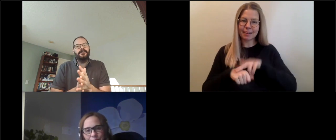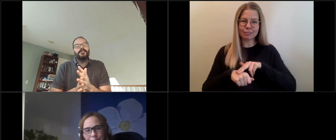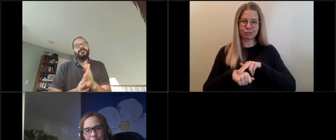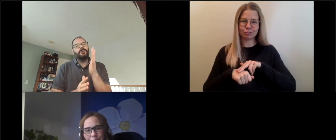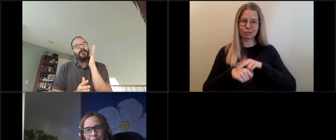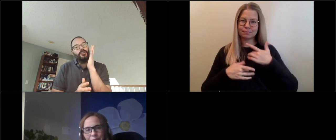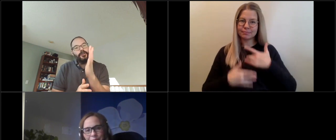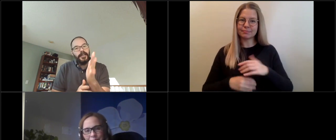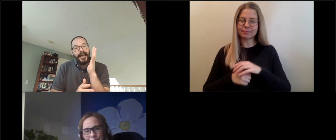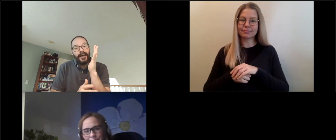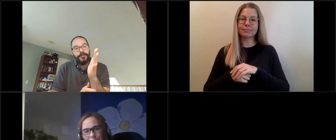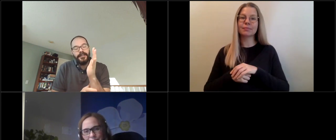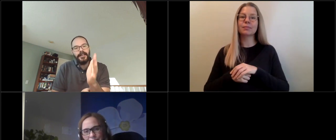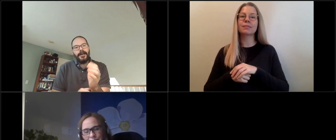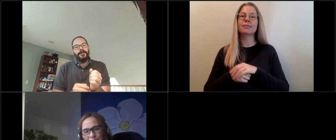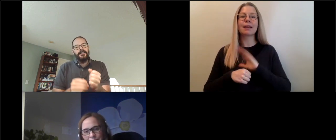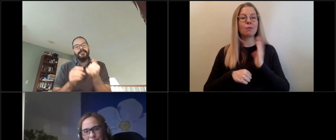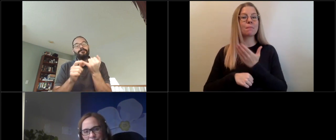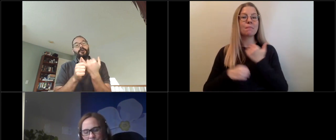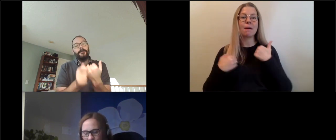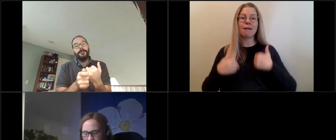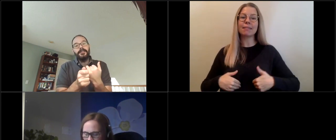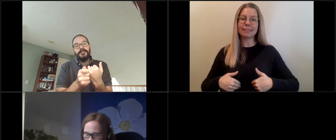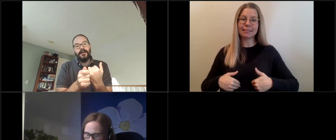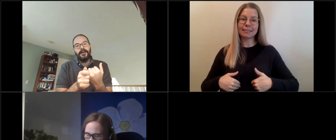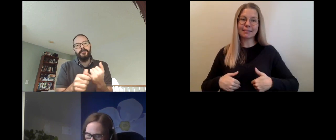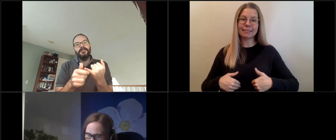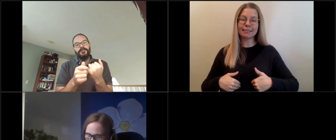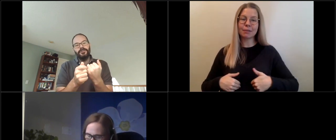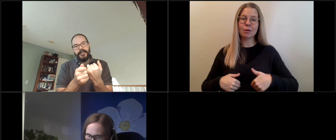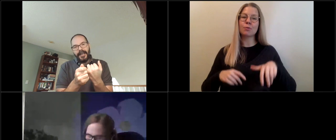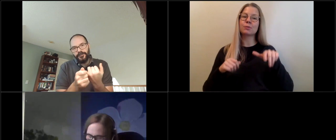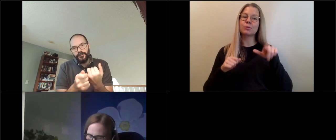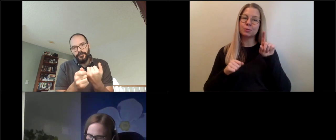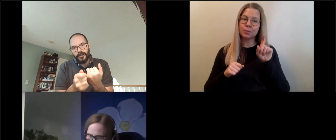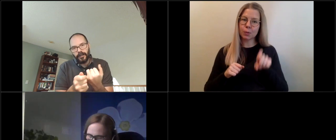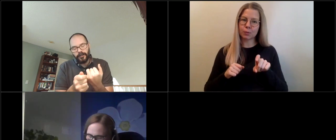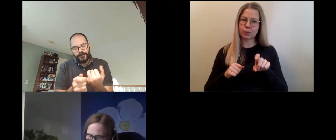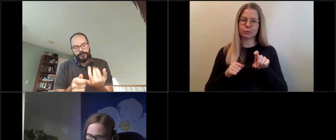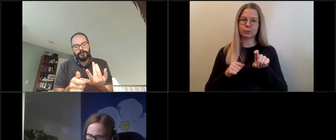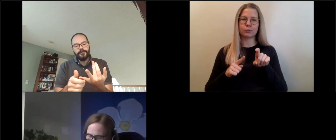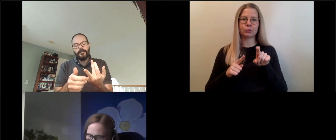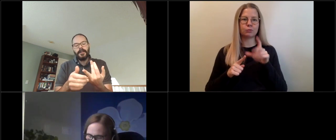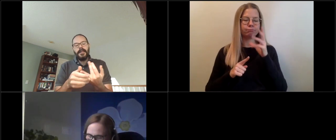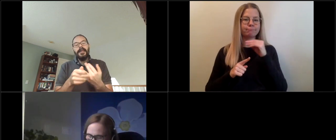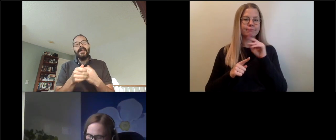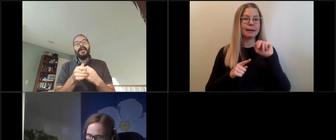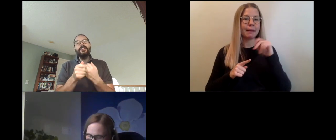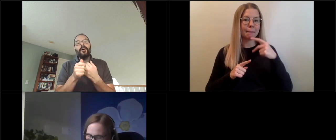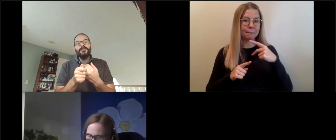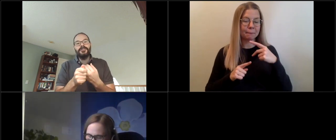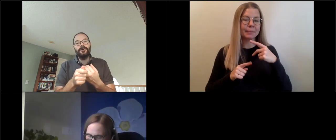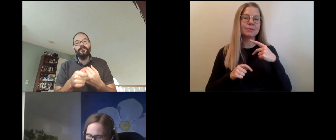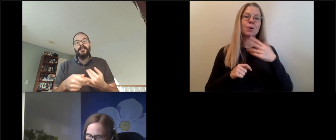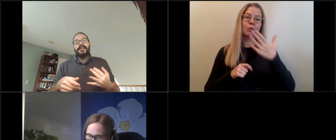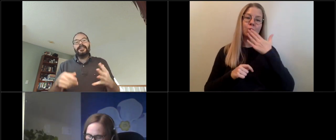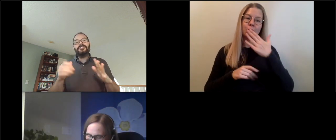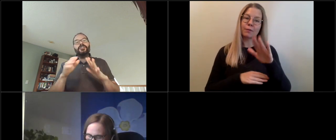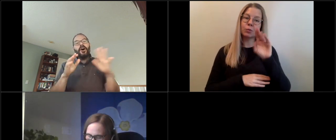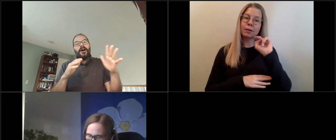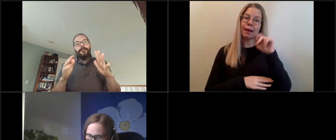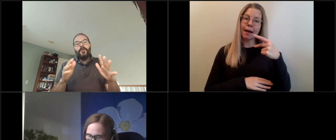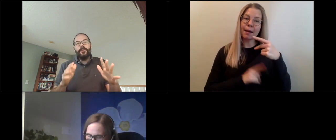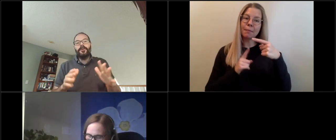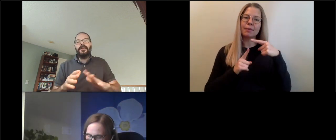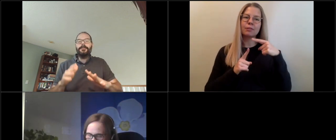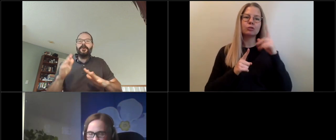day. So a good healthy nap is properly timed during the afternoon lull. And also, it's